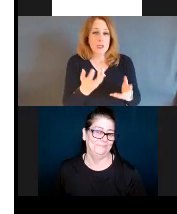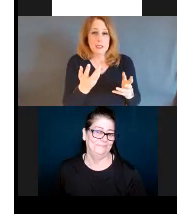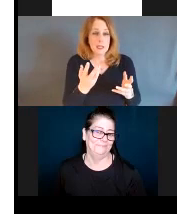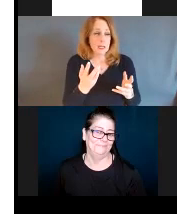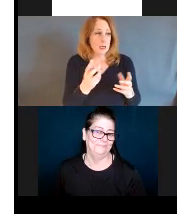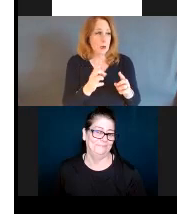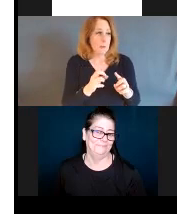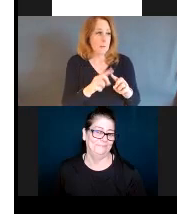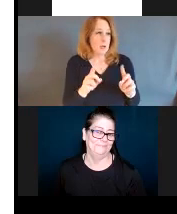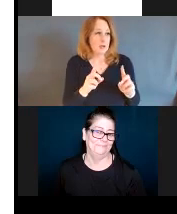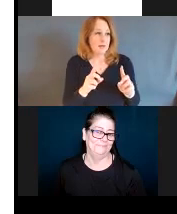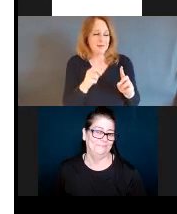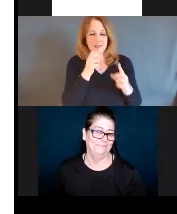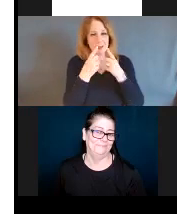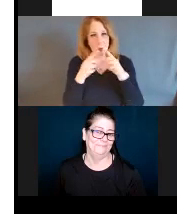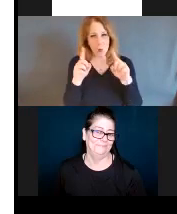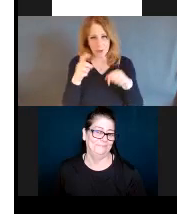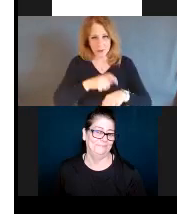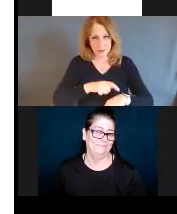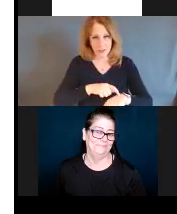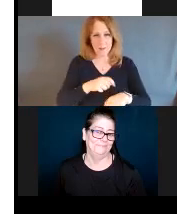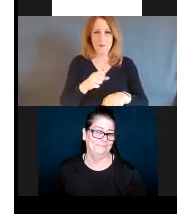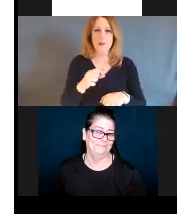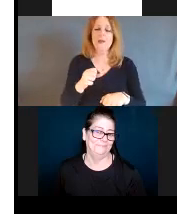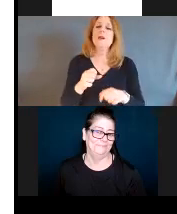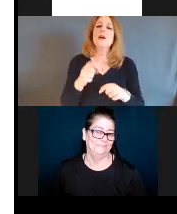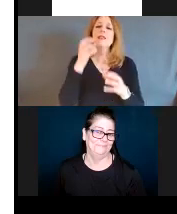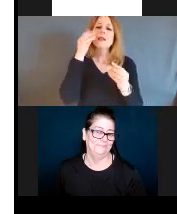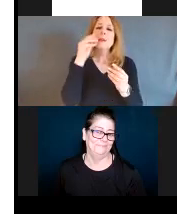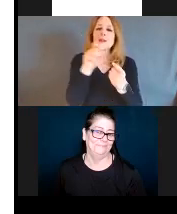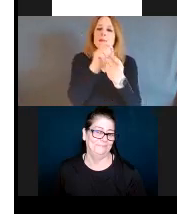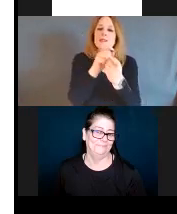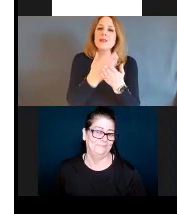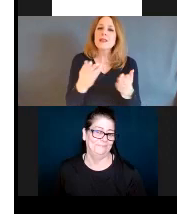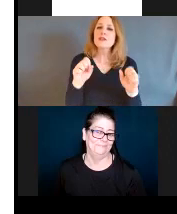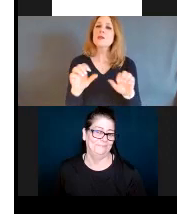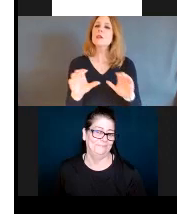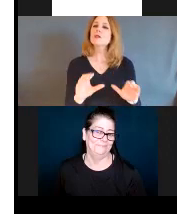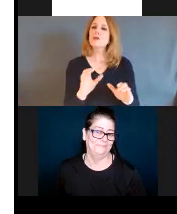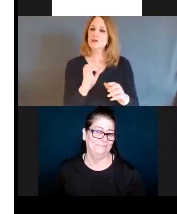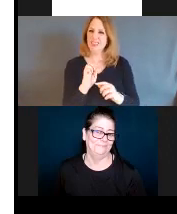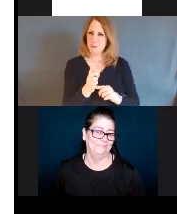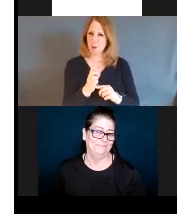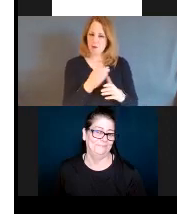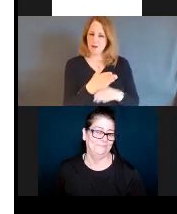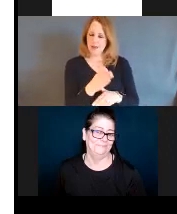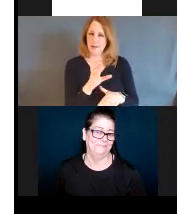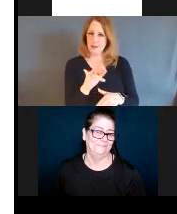exhausting. So that's not going to work this time. So think about some specific things you can do to take care of yourself after a crisis